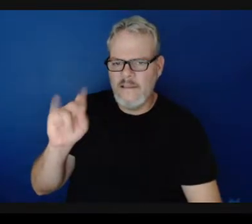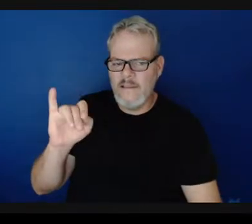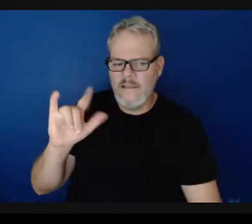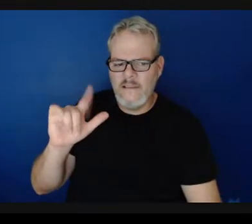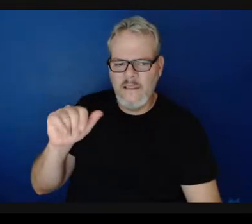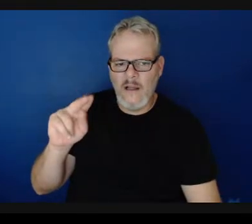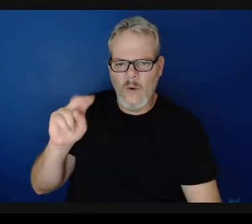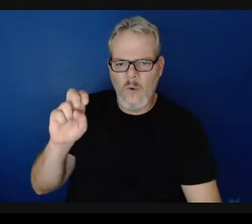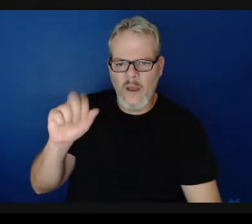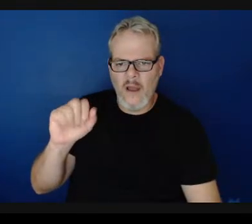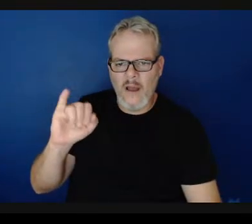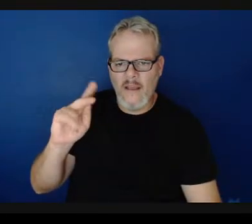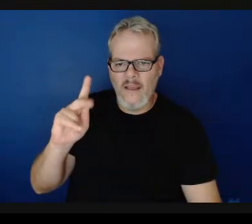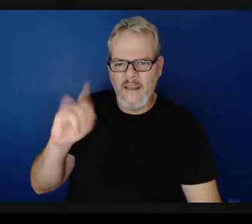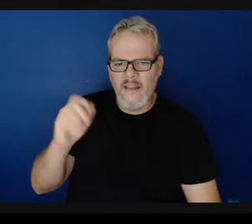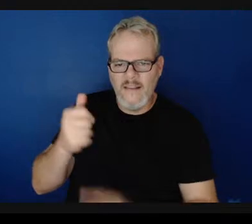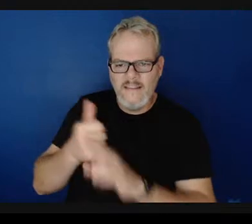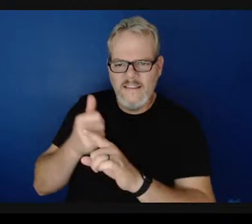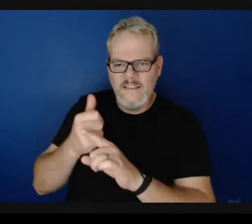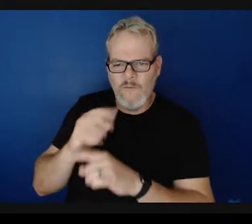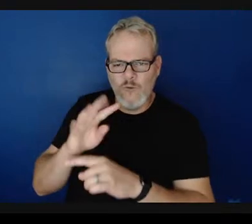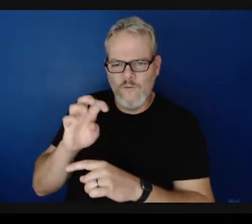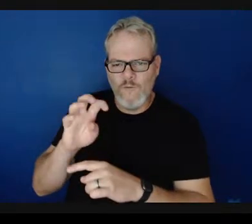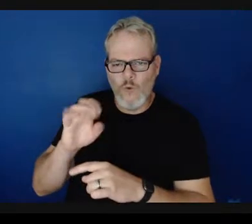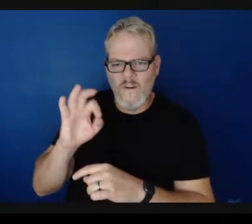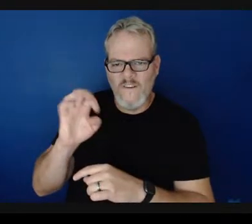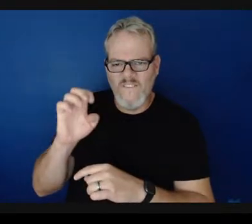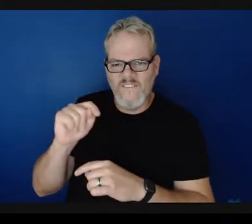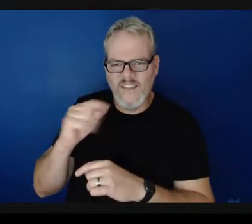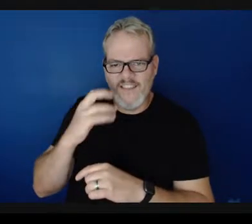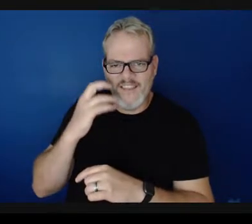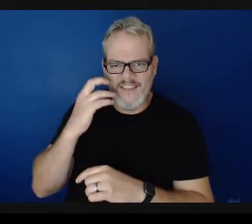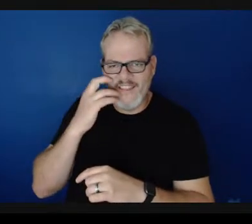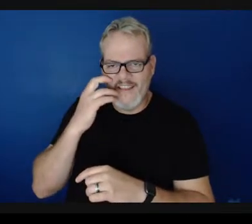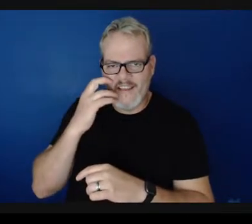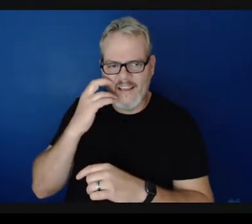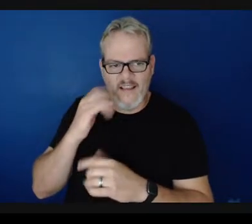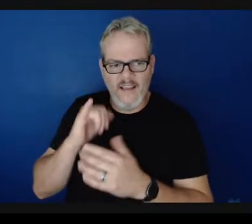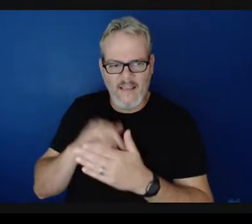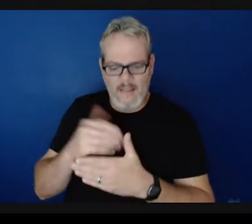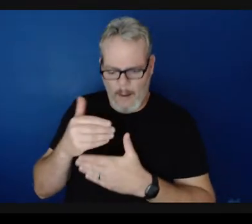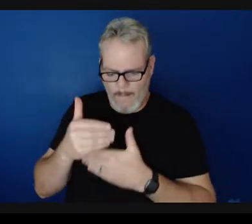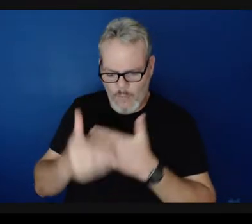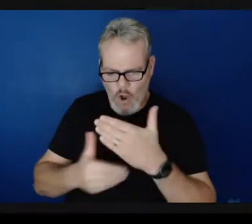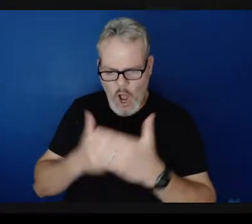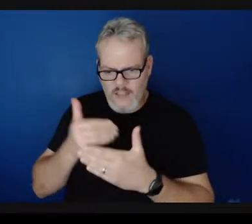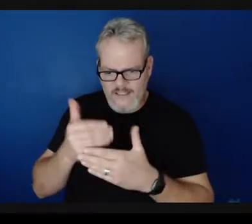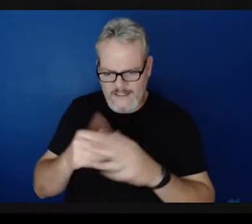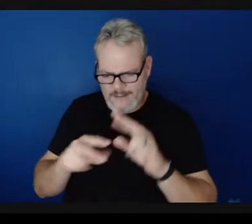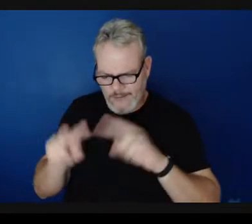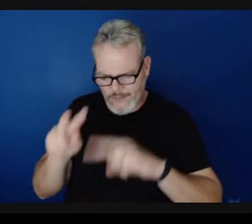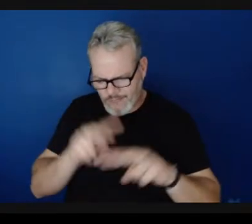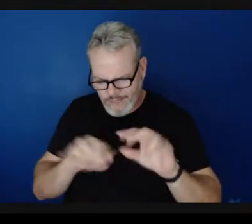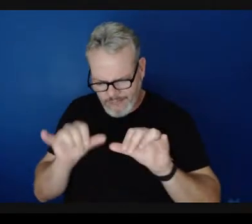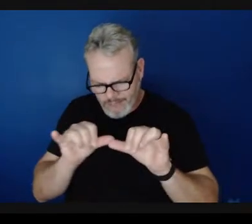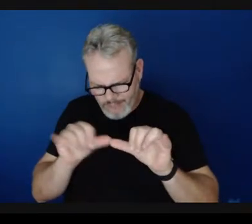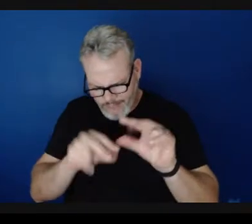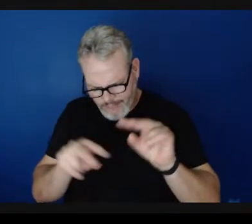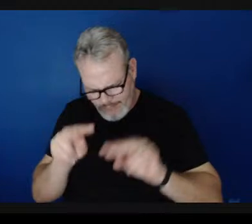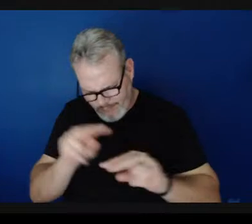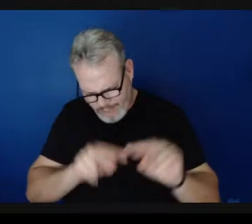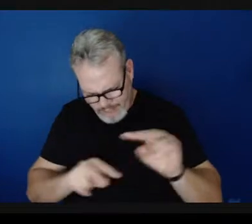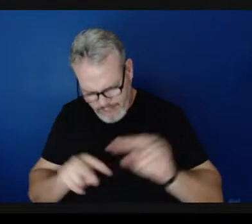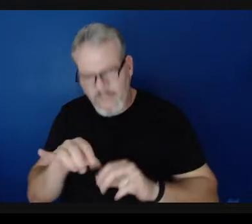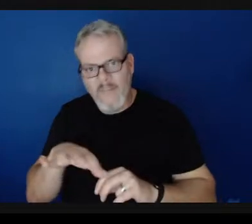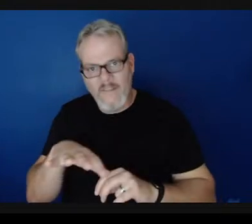repeatedly. And through that process, they were able to measure the thickness of the crust each time until they got to some molten material. That's probably the best data